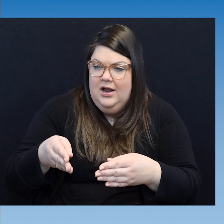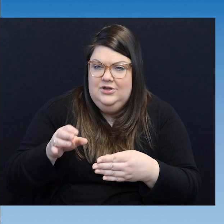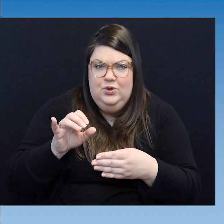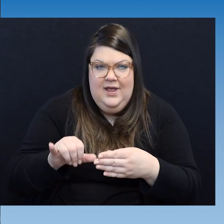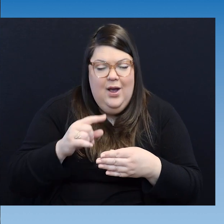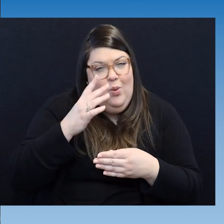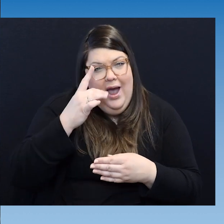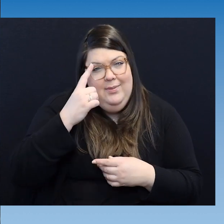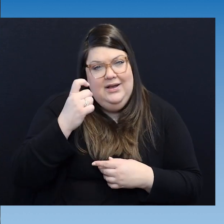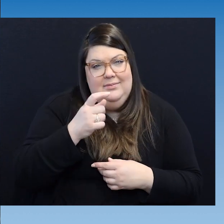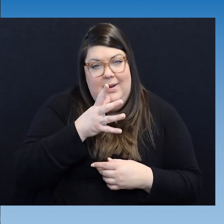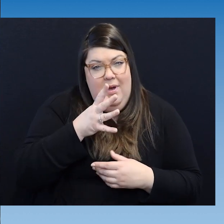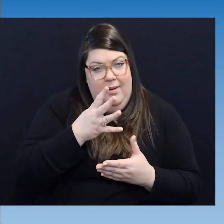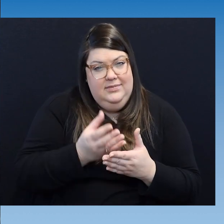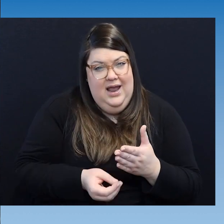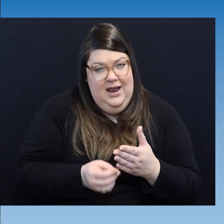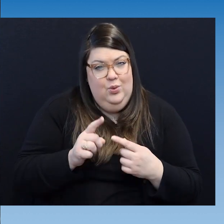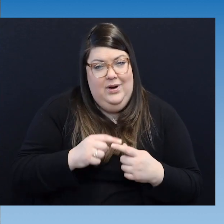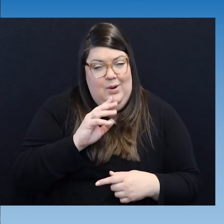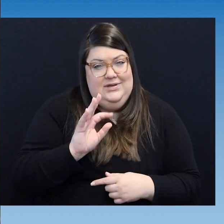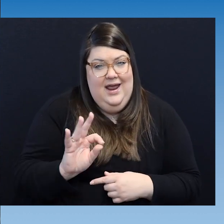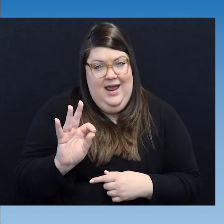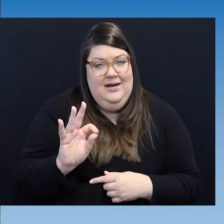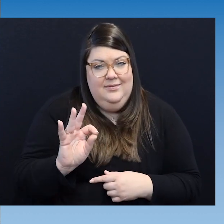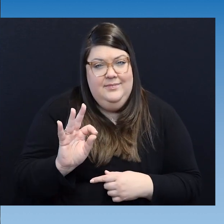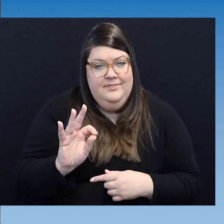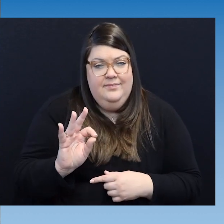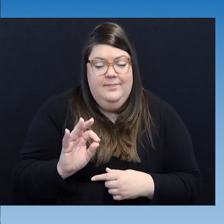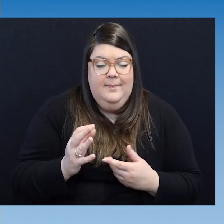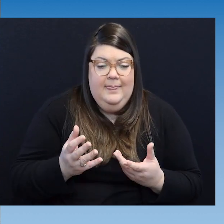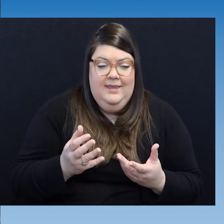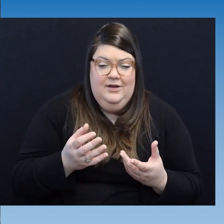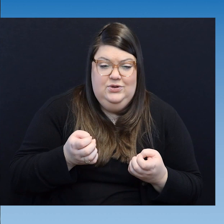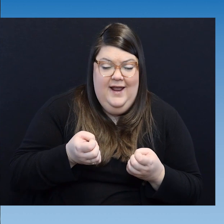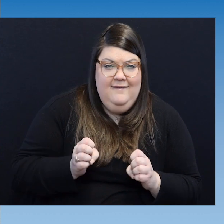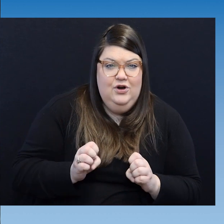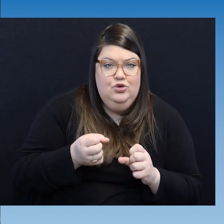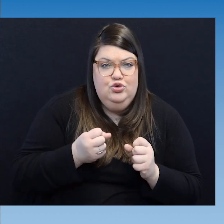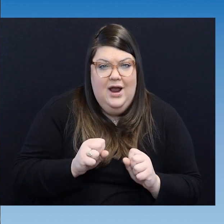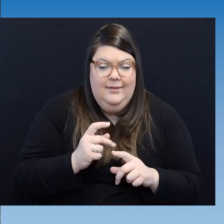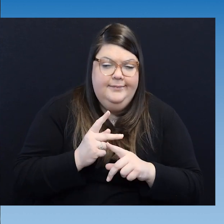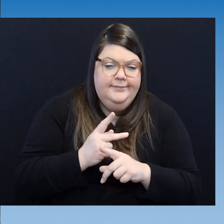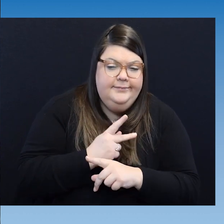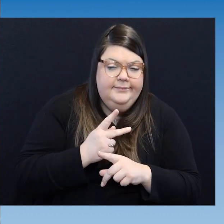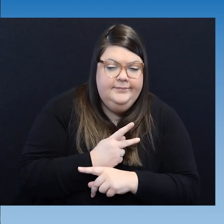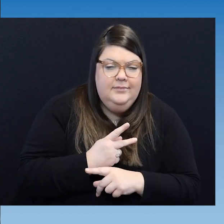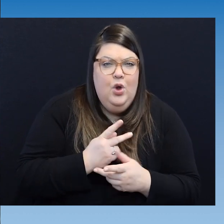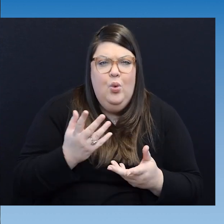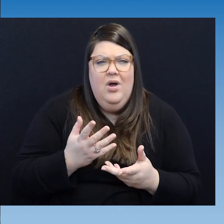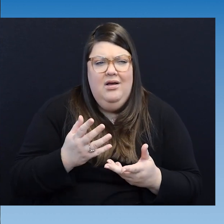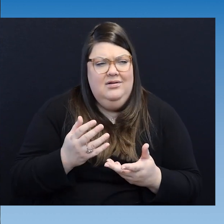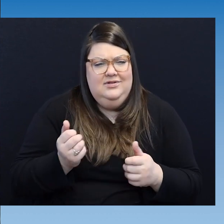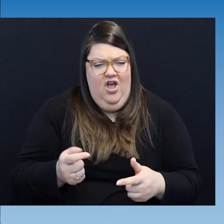my mom died when I was 9. And so there was that effort to try and figure out what all this